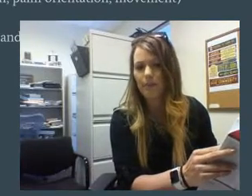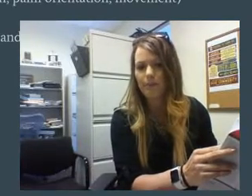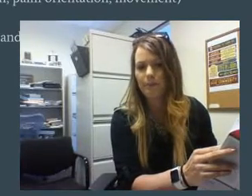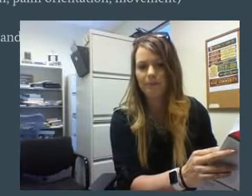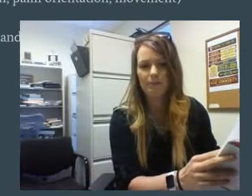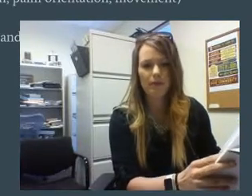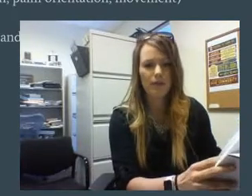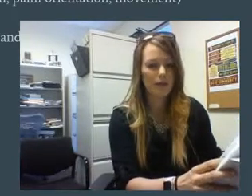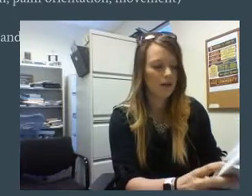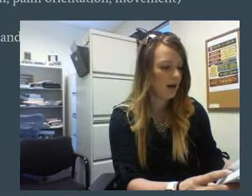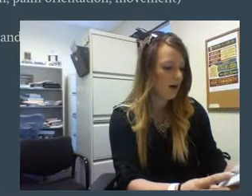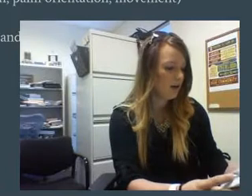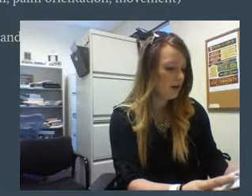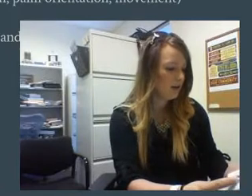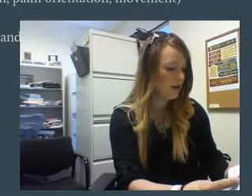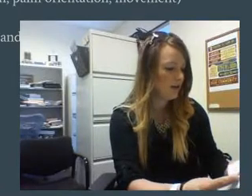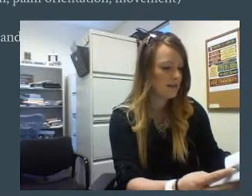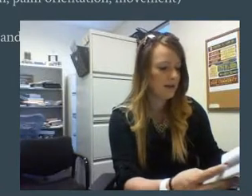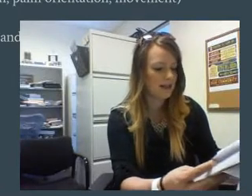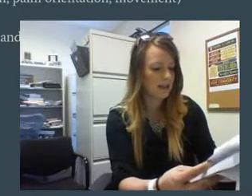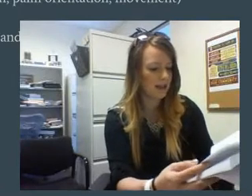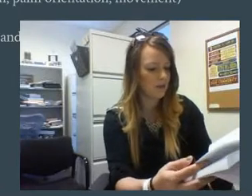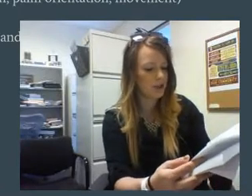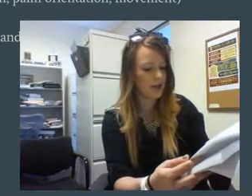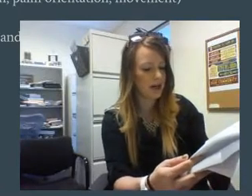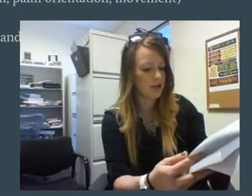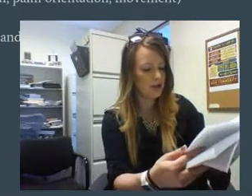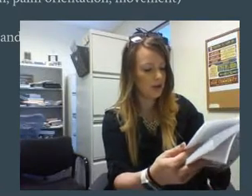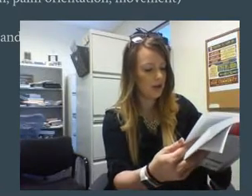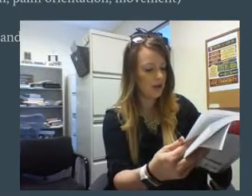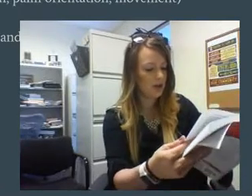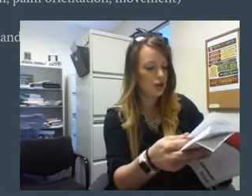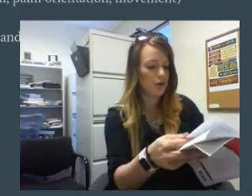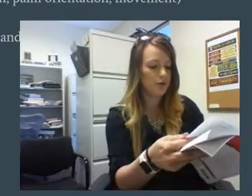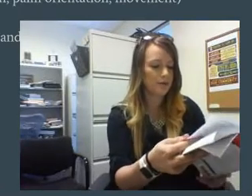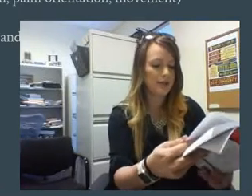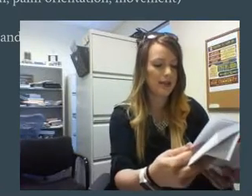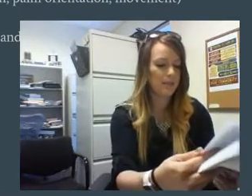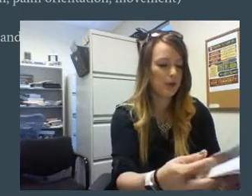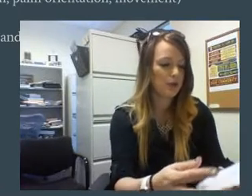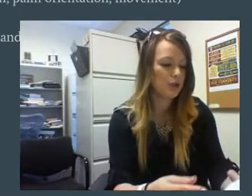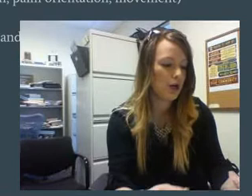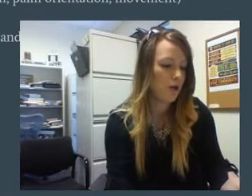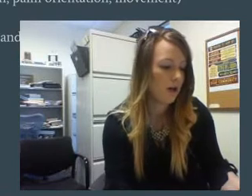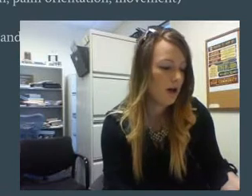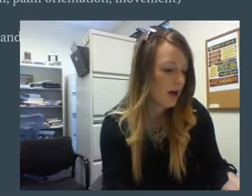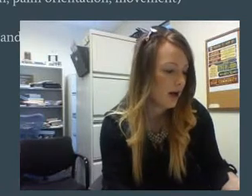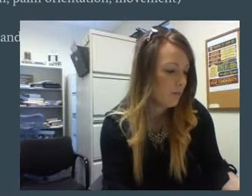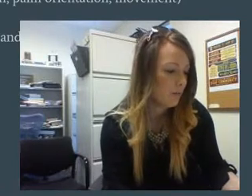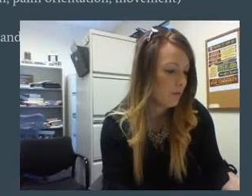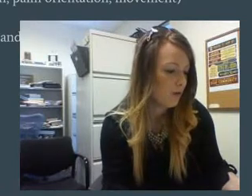Hispanic sign language, and trying to show some examples. So,